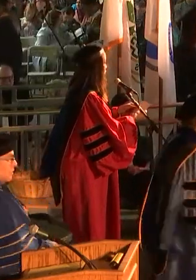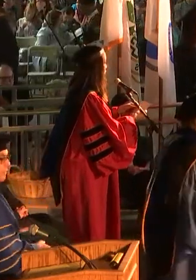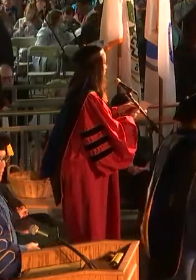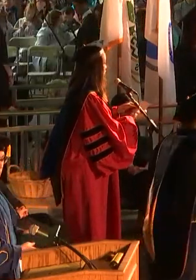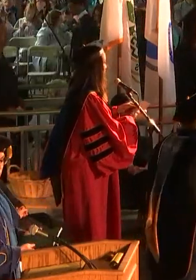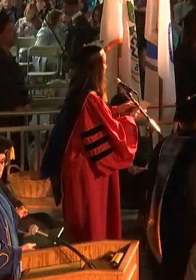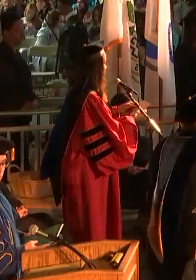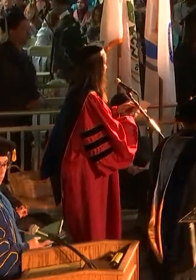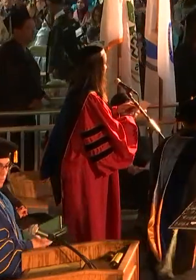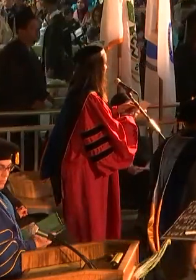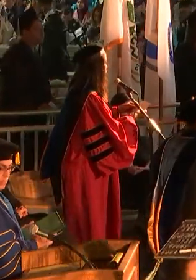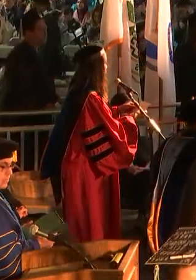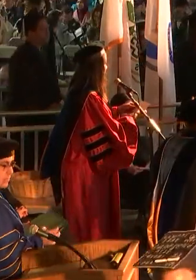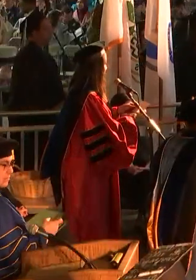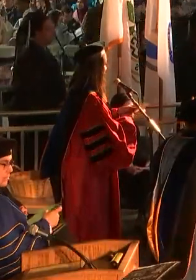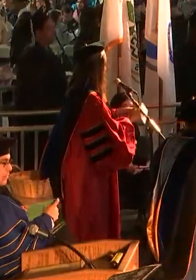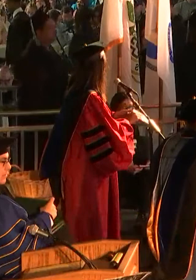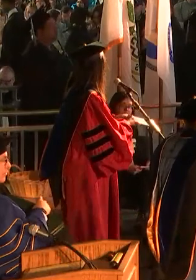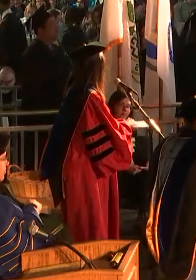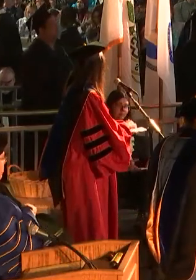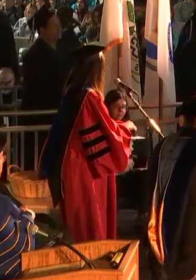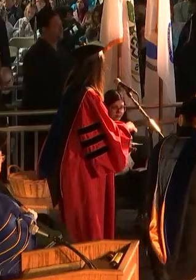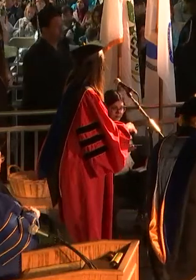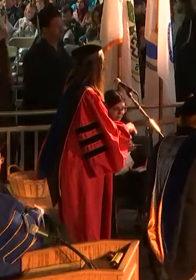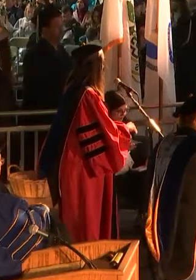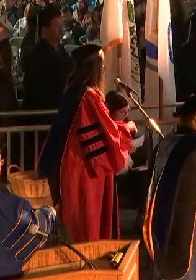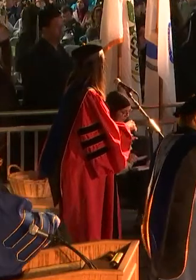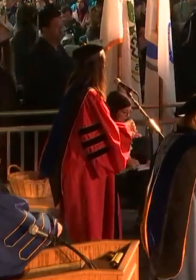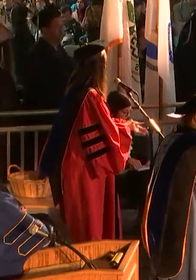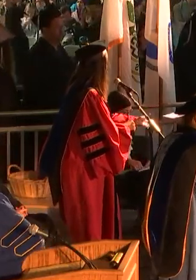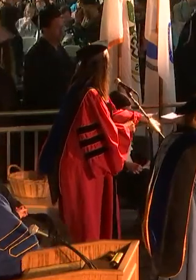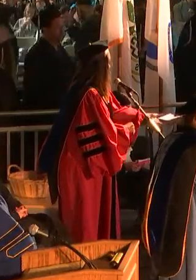Rebecca Nicole Rodriguez, cum laude.